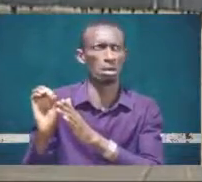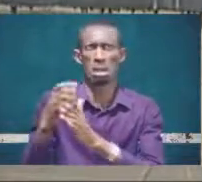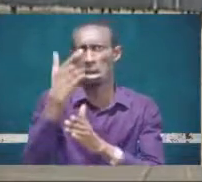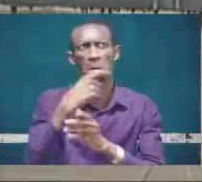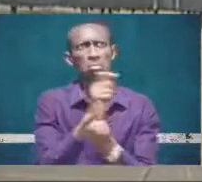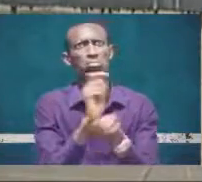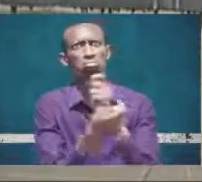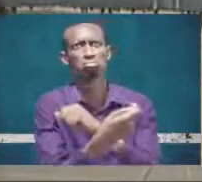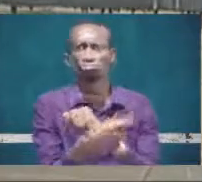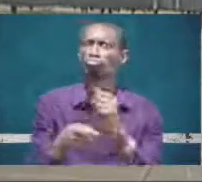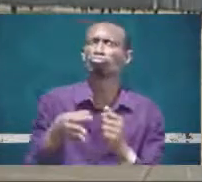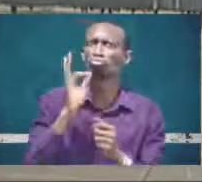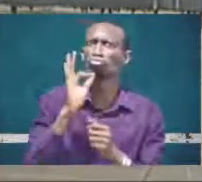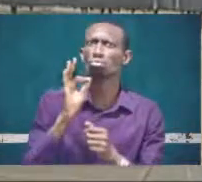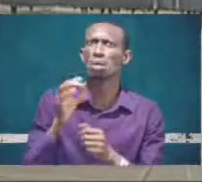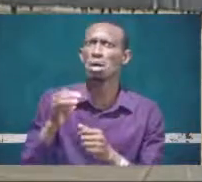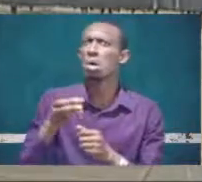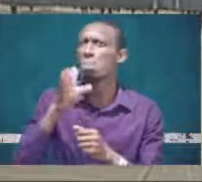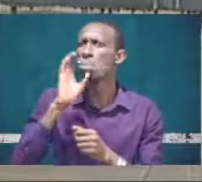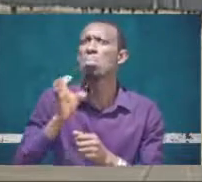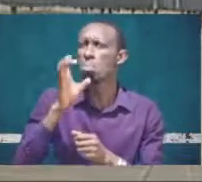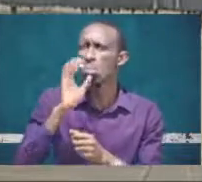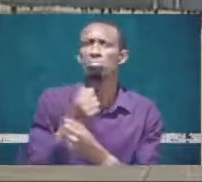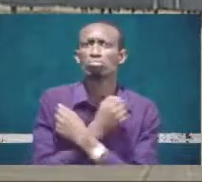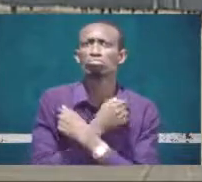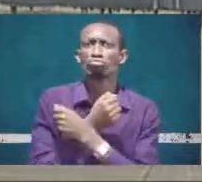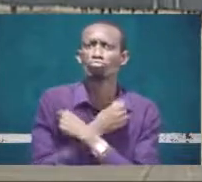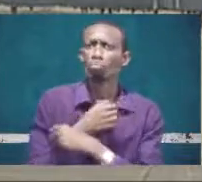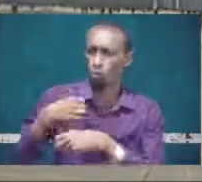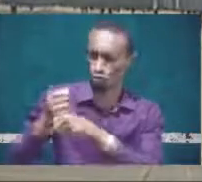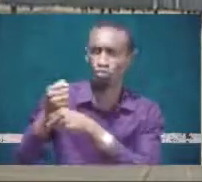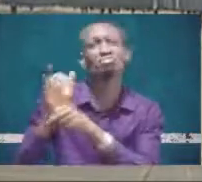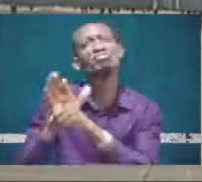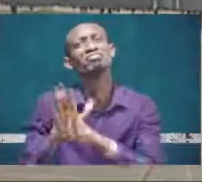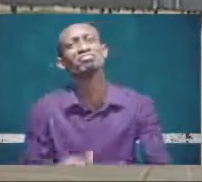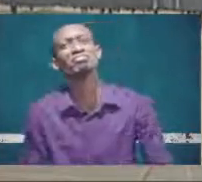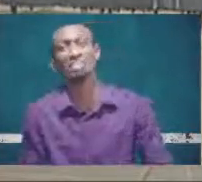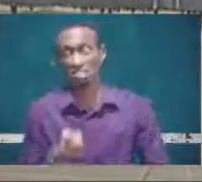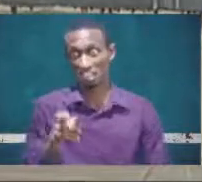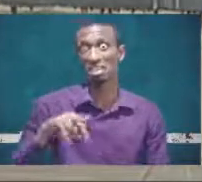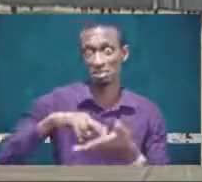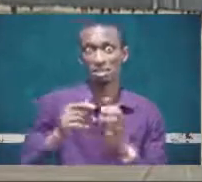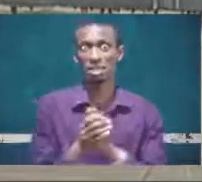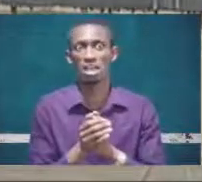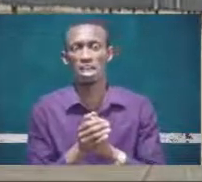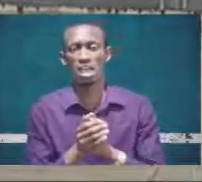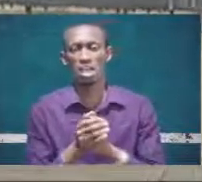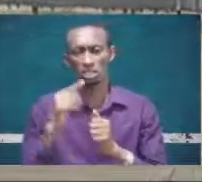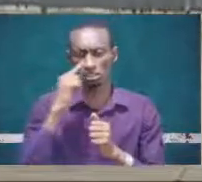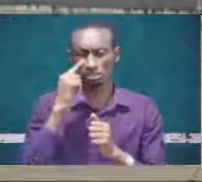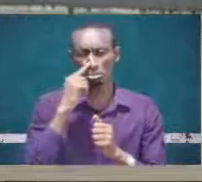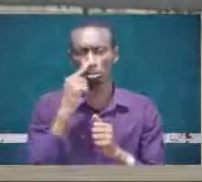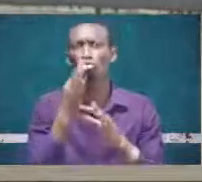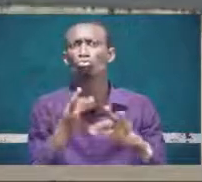quantity demanded of coffee. It will create more market for coffee. So that is competitive demand. Demand